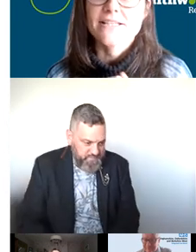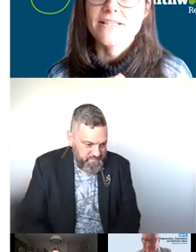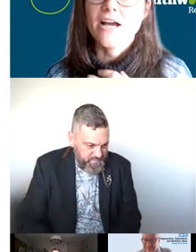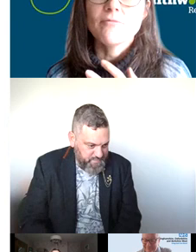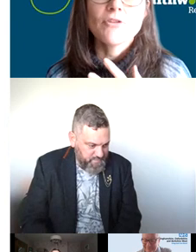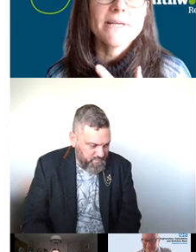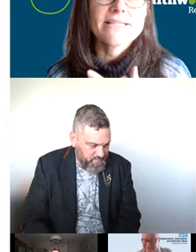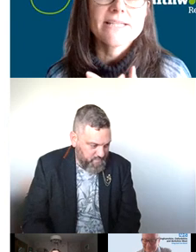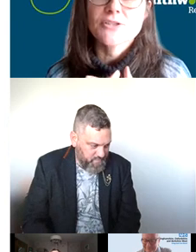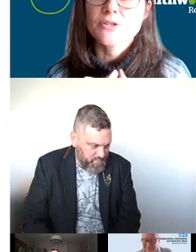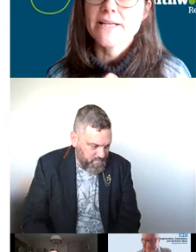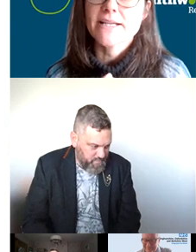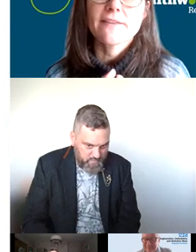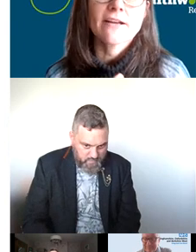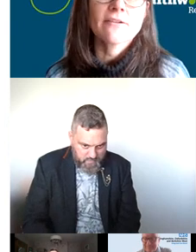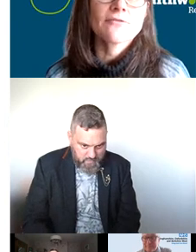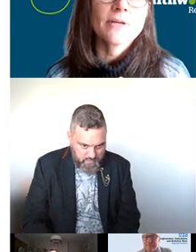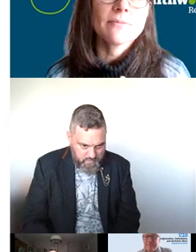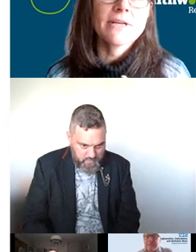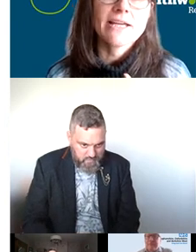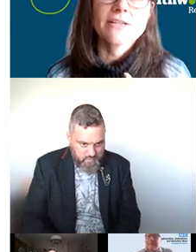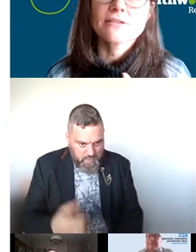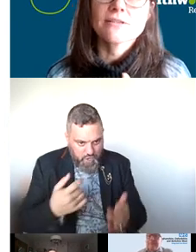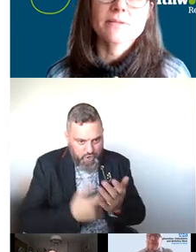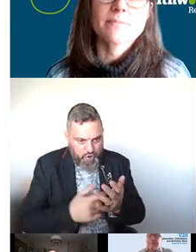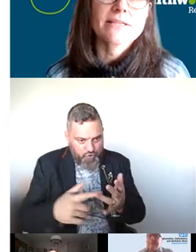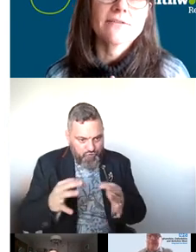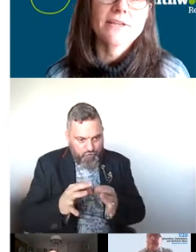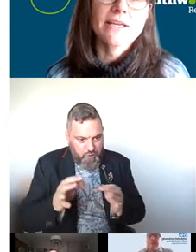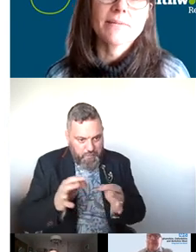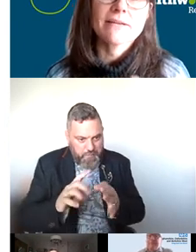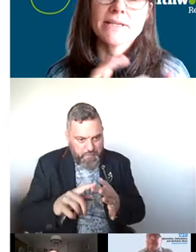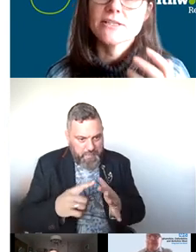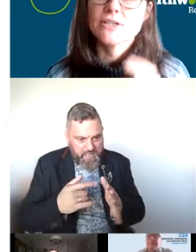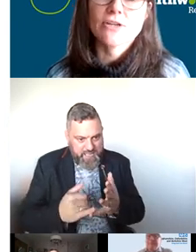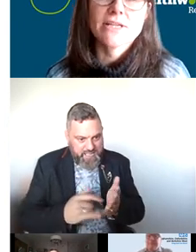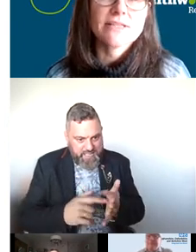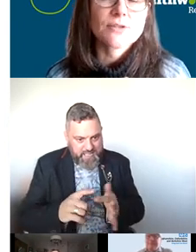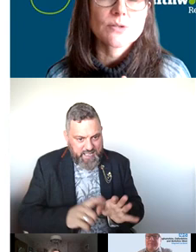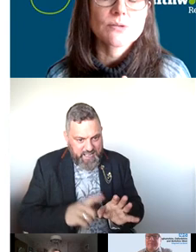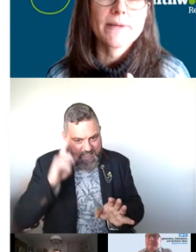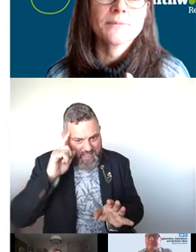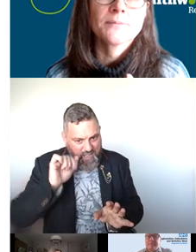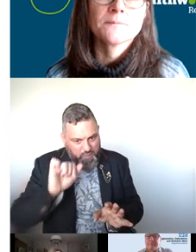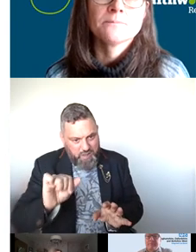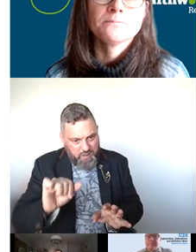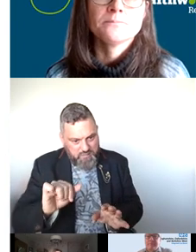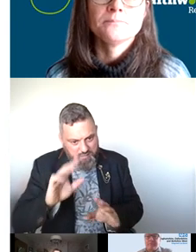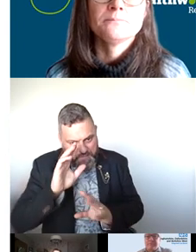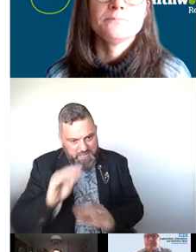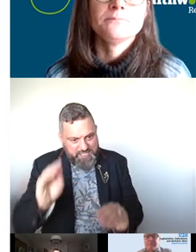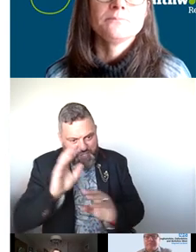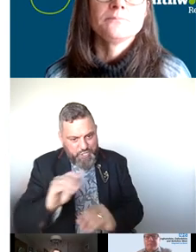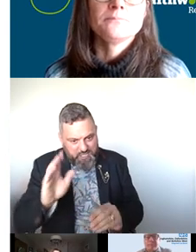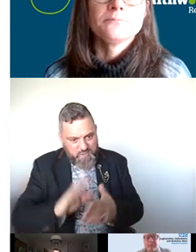Thank you, Tracy. Rob Beasley, did you want to add anything from a communications perspective, thinking about the messages Tracy's just talked about?